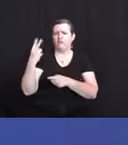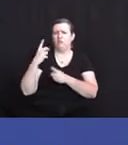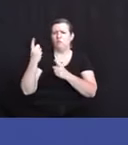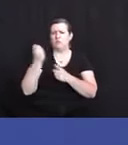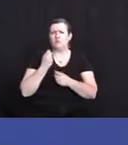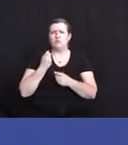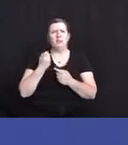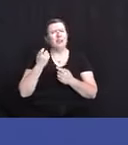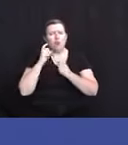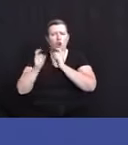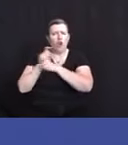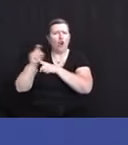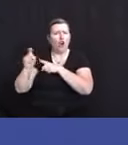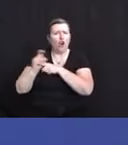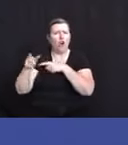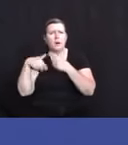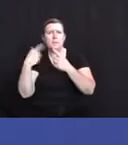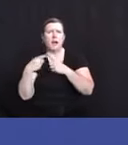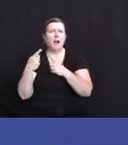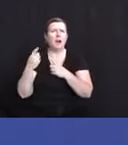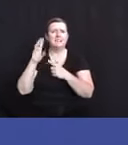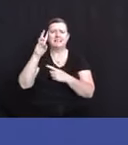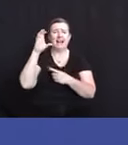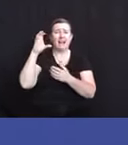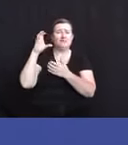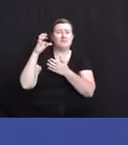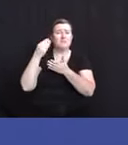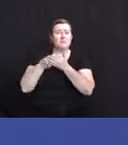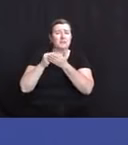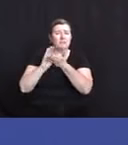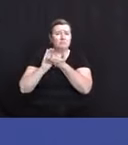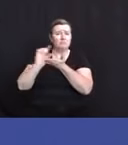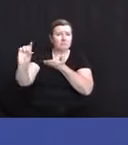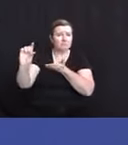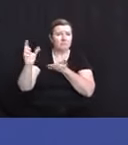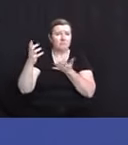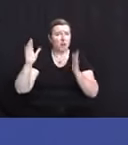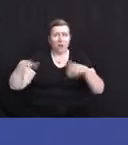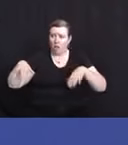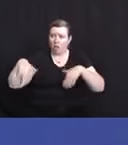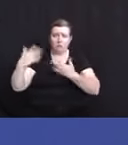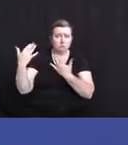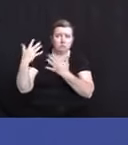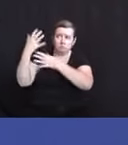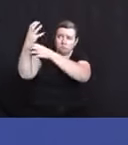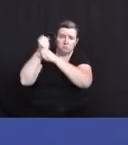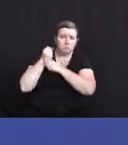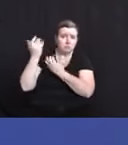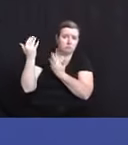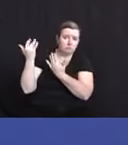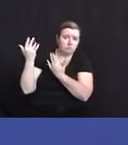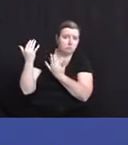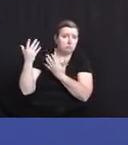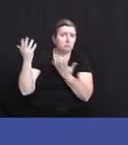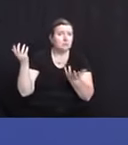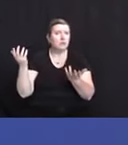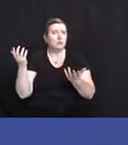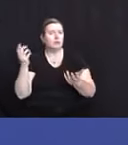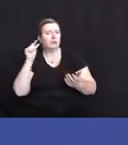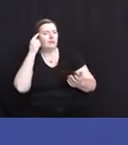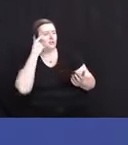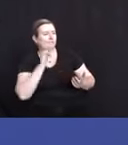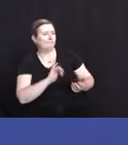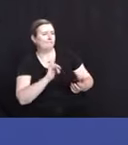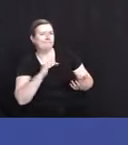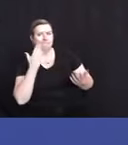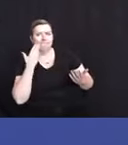the unemployment extension. Lots of folks haven't gotten it yet. Any response to that? I don't, other than to say that inevitably, and